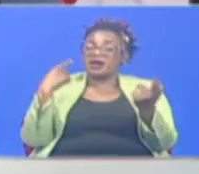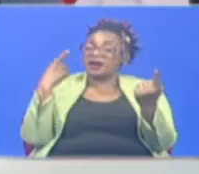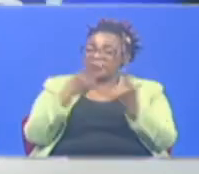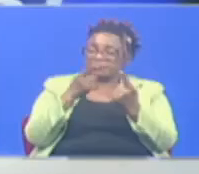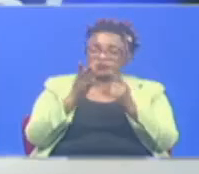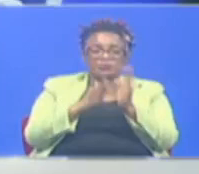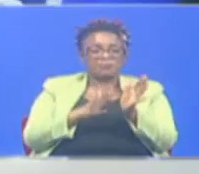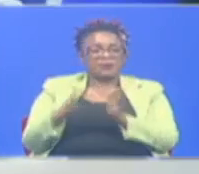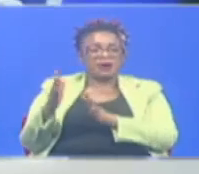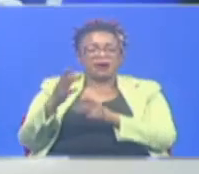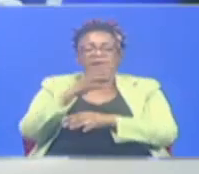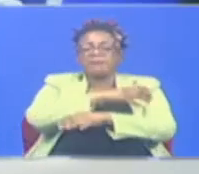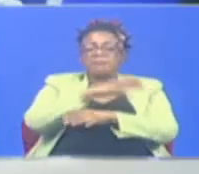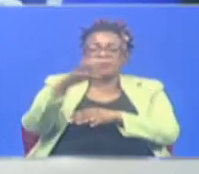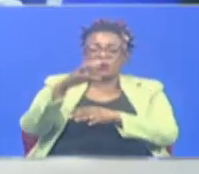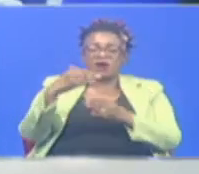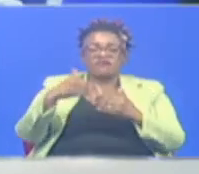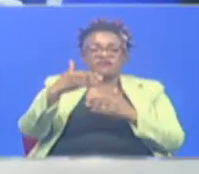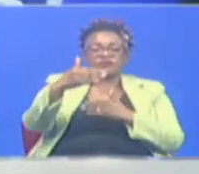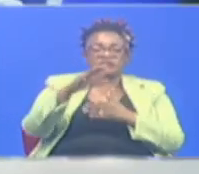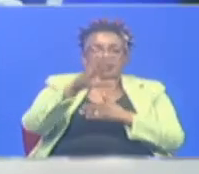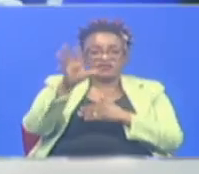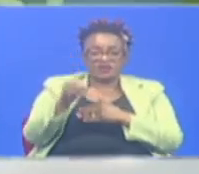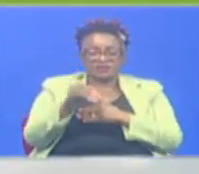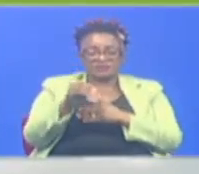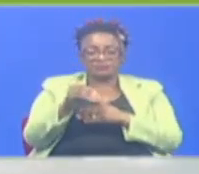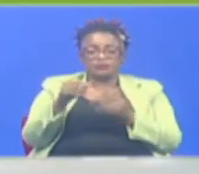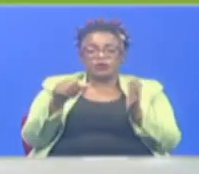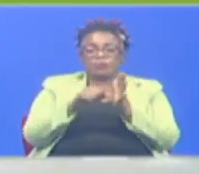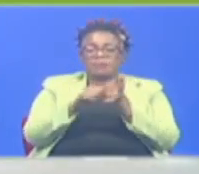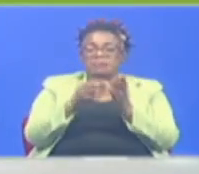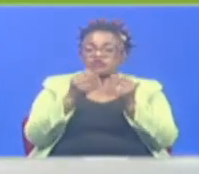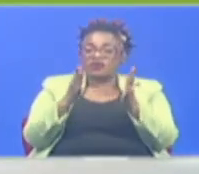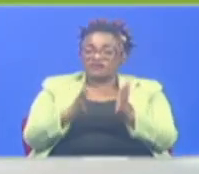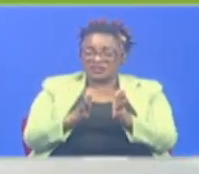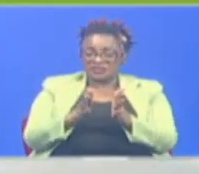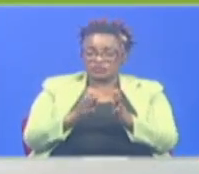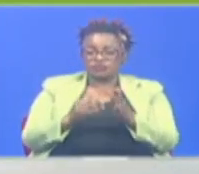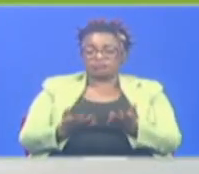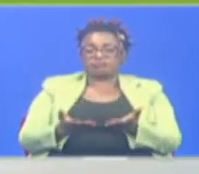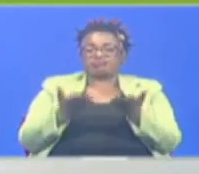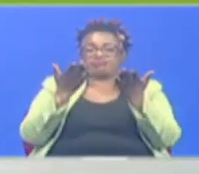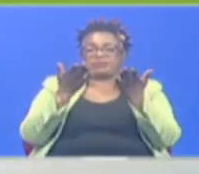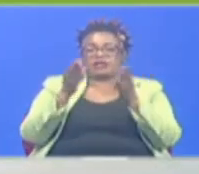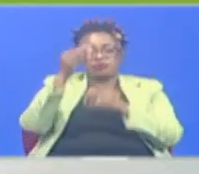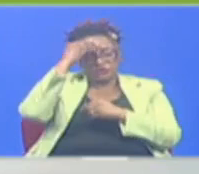and empower future African problem solvers through STEM education.